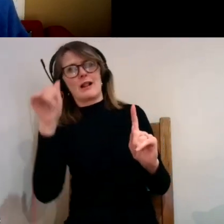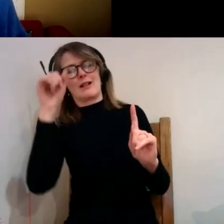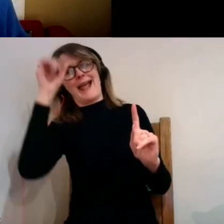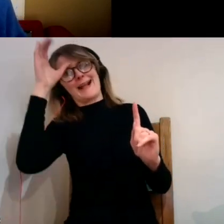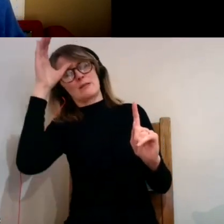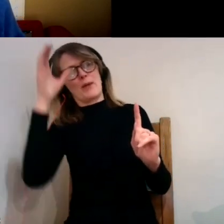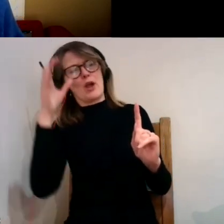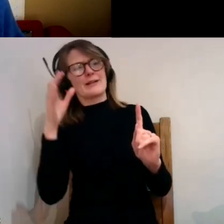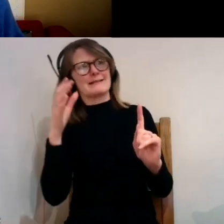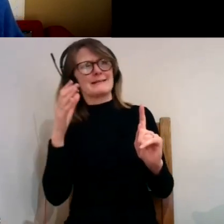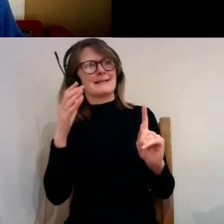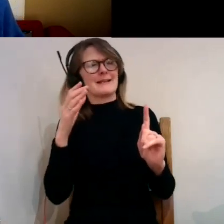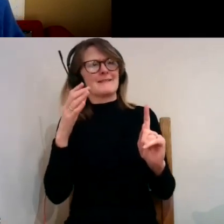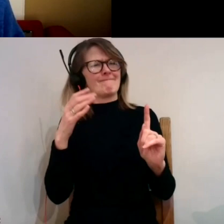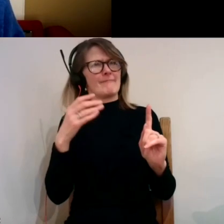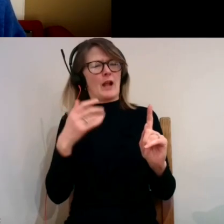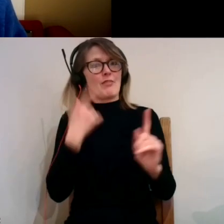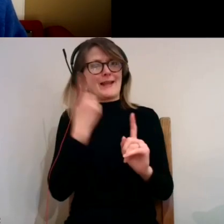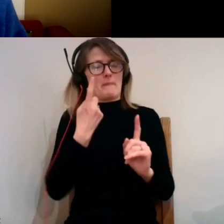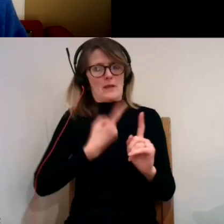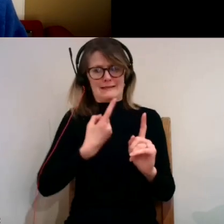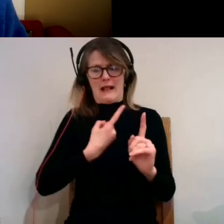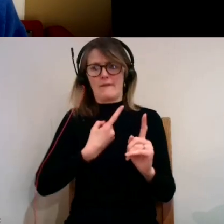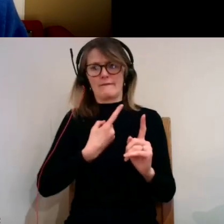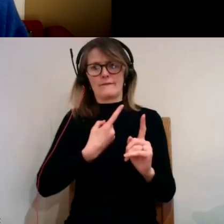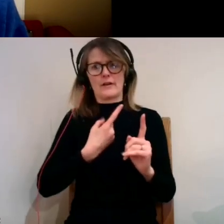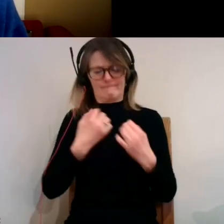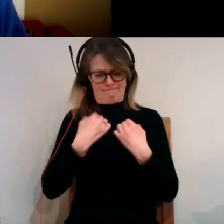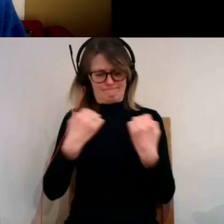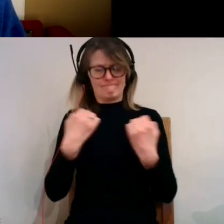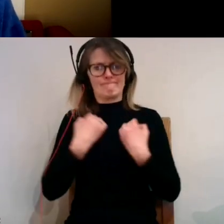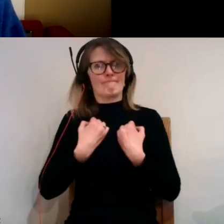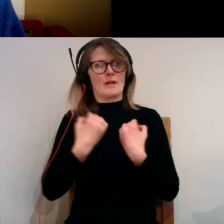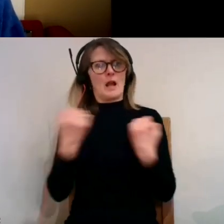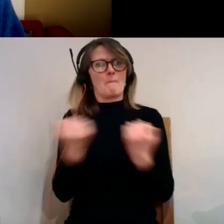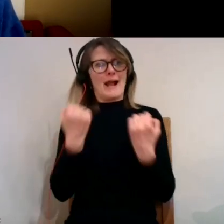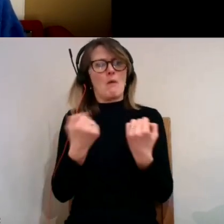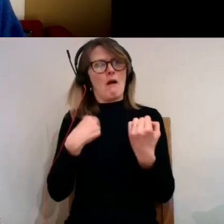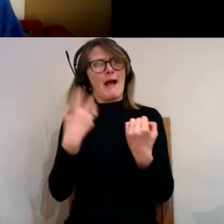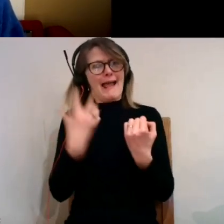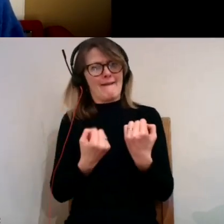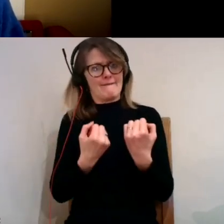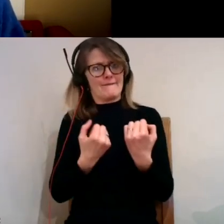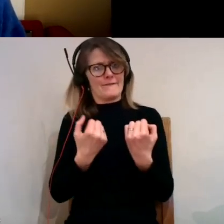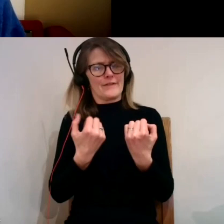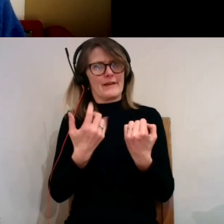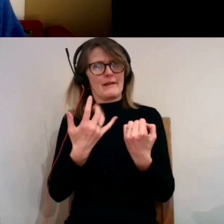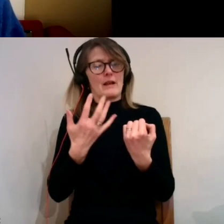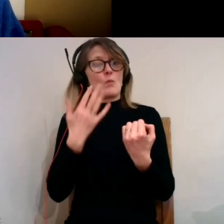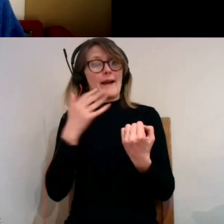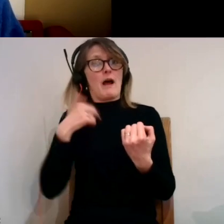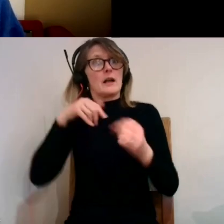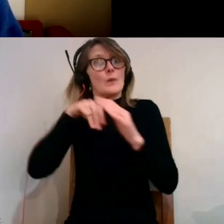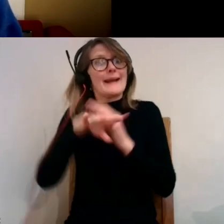think personally about the power that I have as I go into accompany a congregation or work with colleagues to help